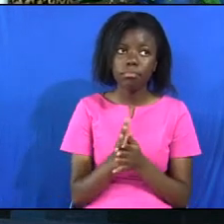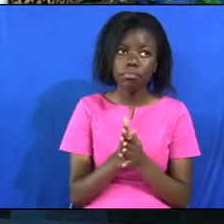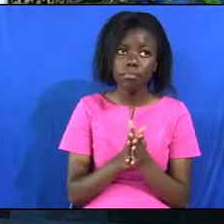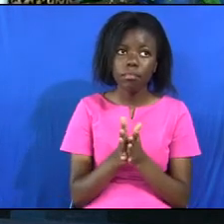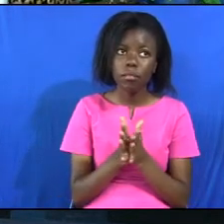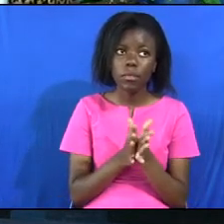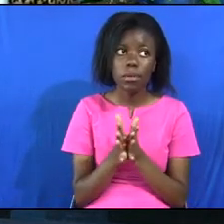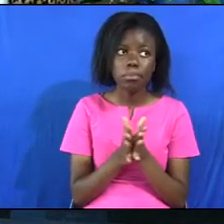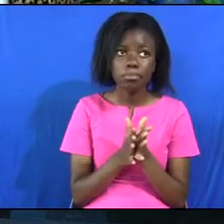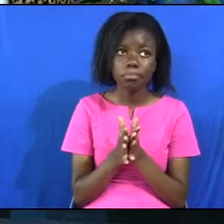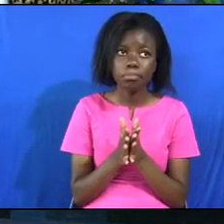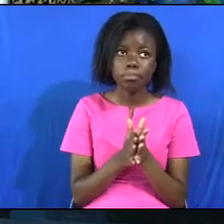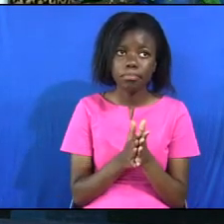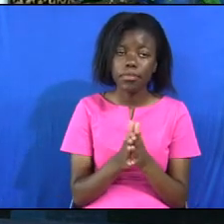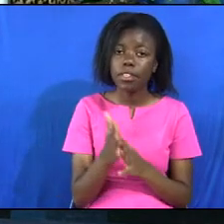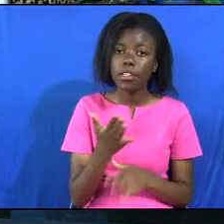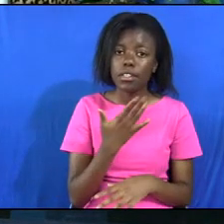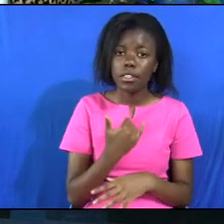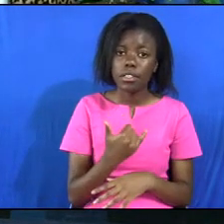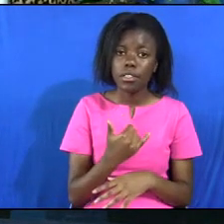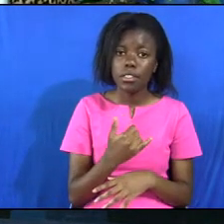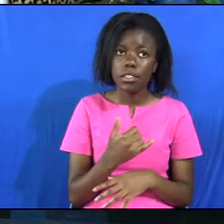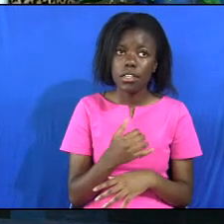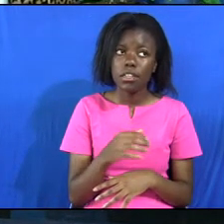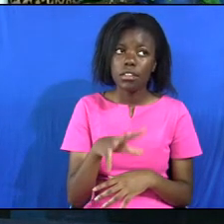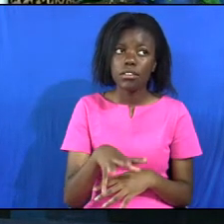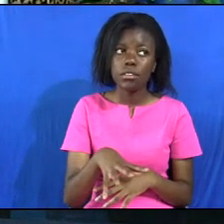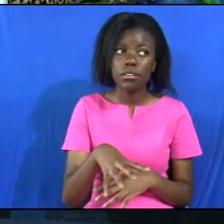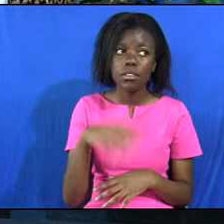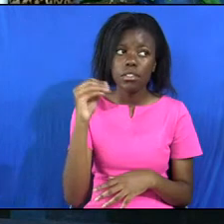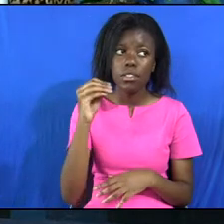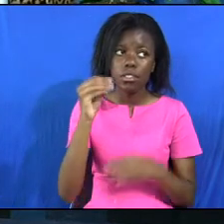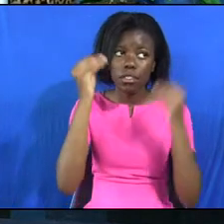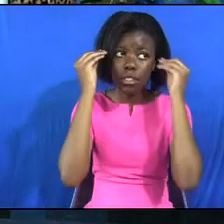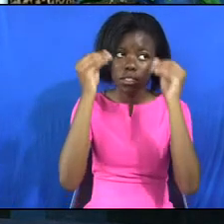else. And I want to take your attention to